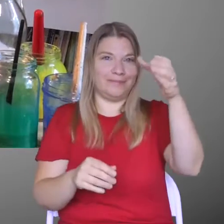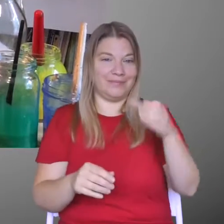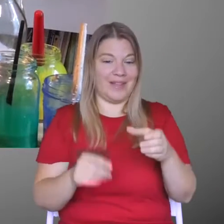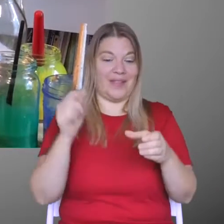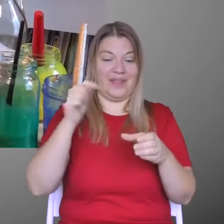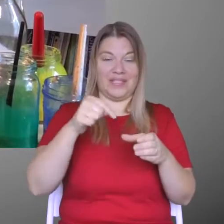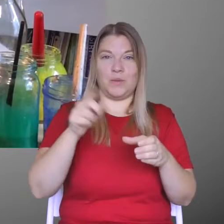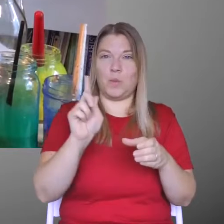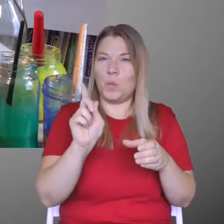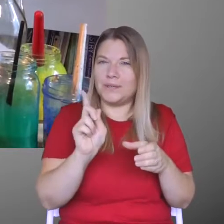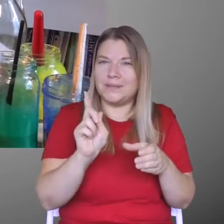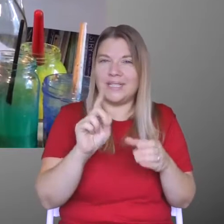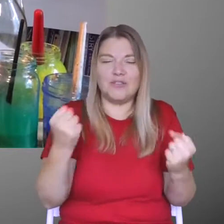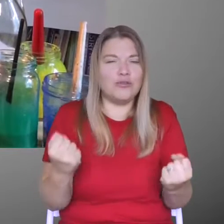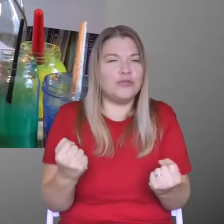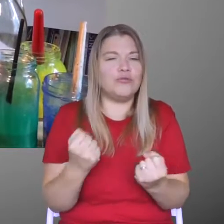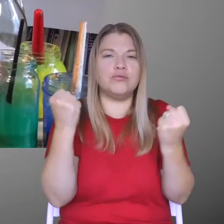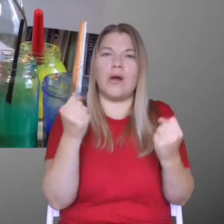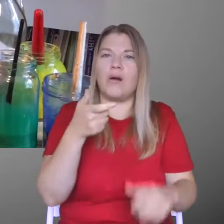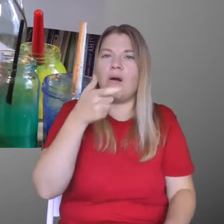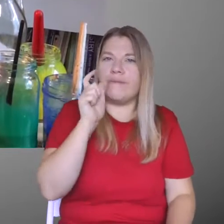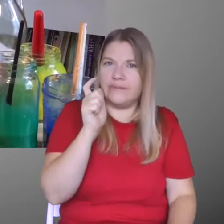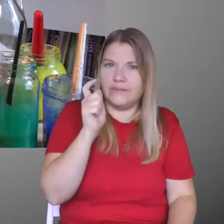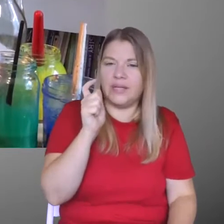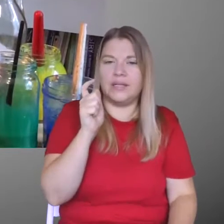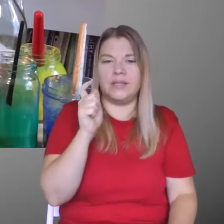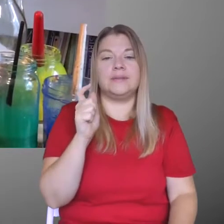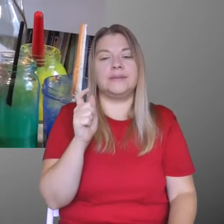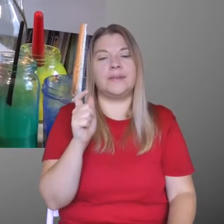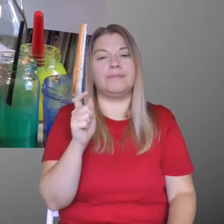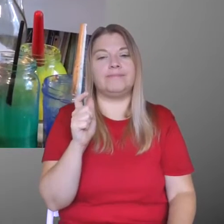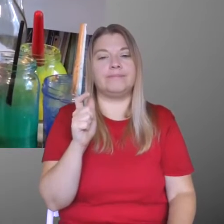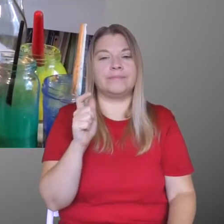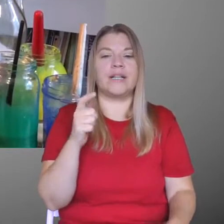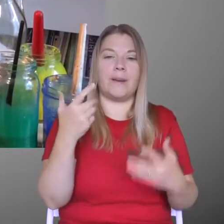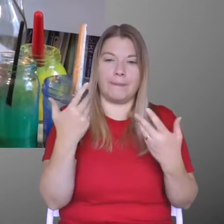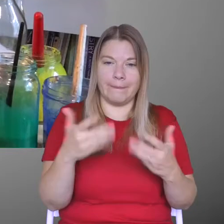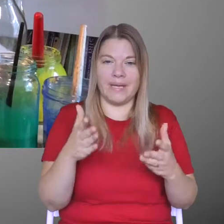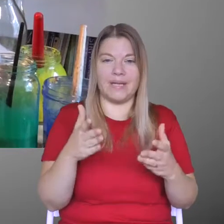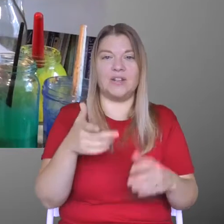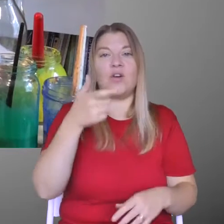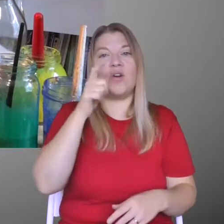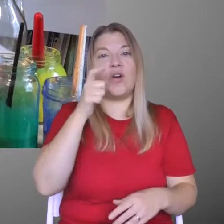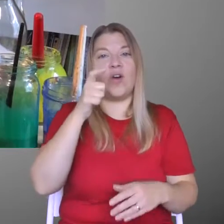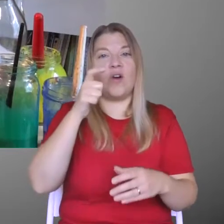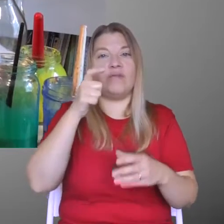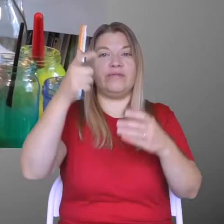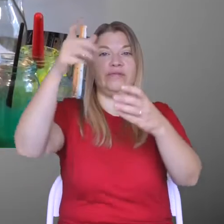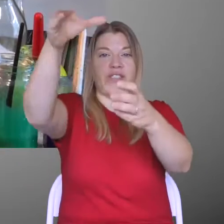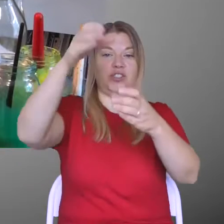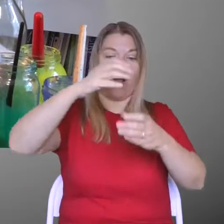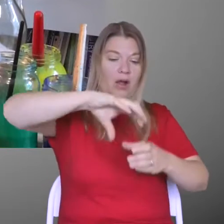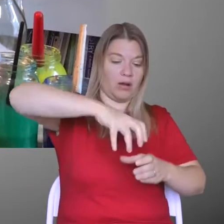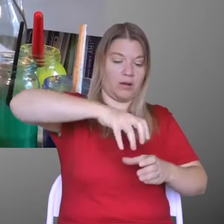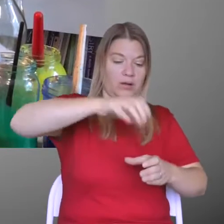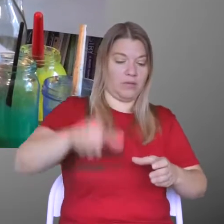strong coffee. So what I have done is I have taken some coffee granules, diluted them